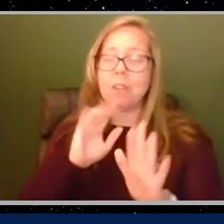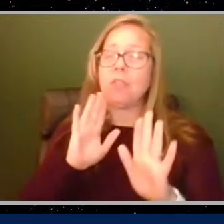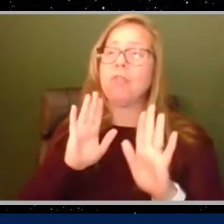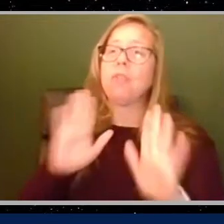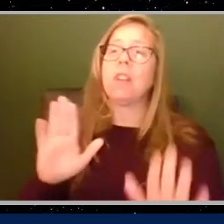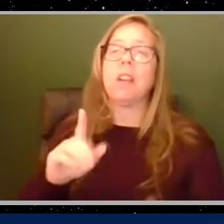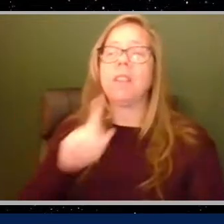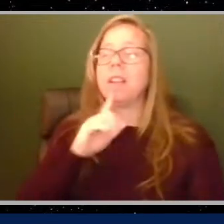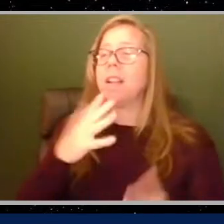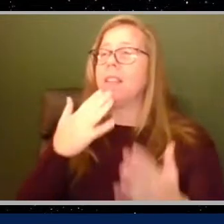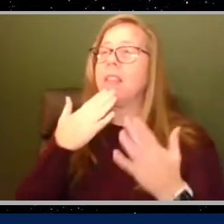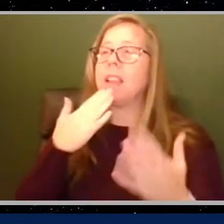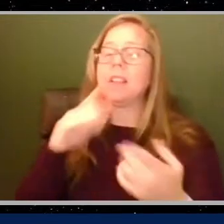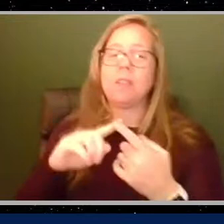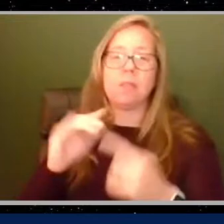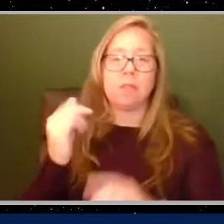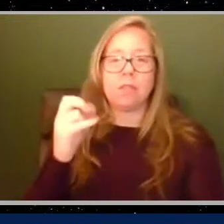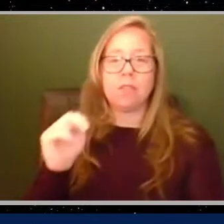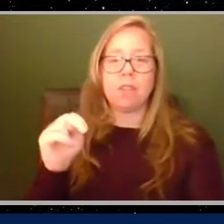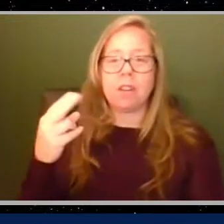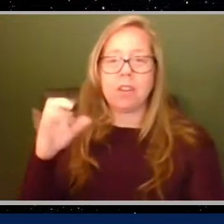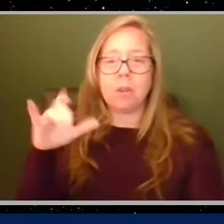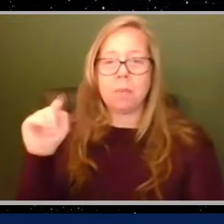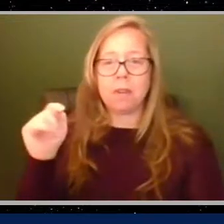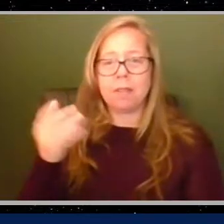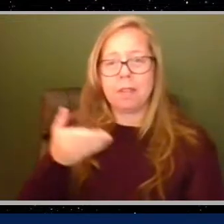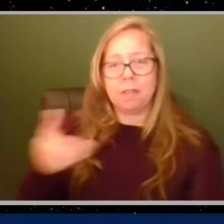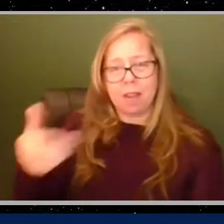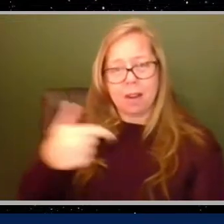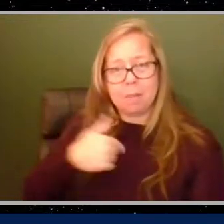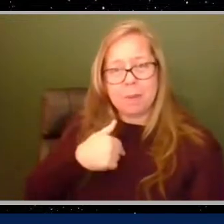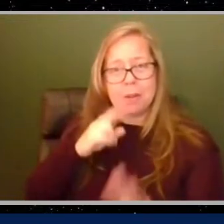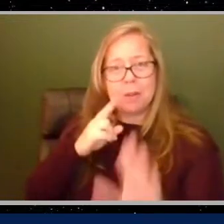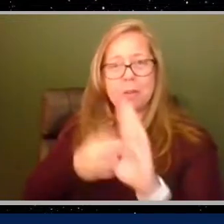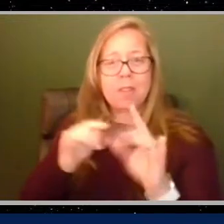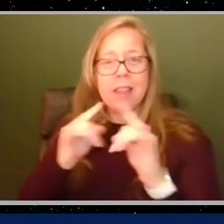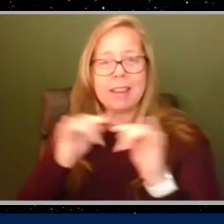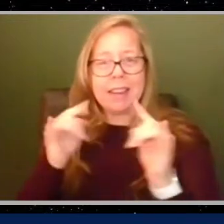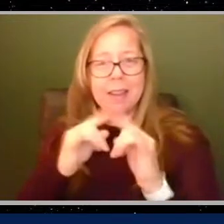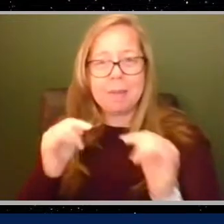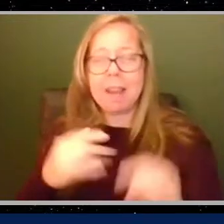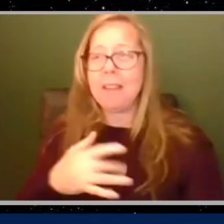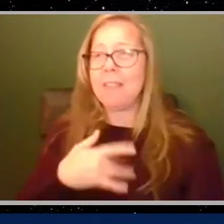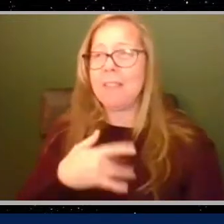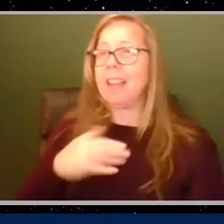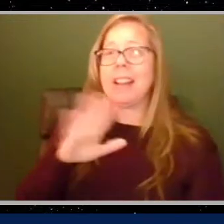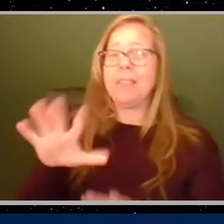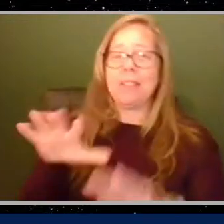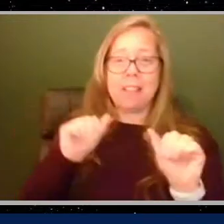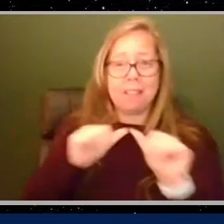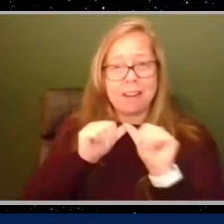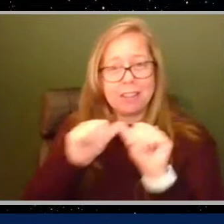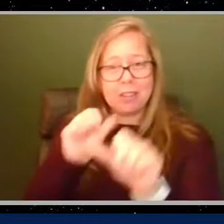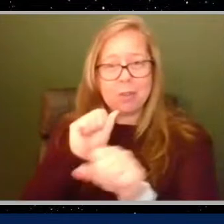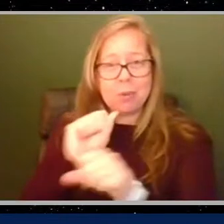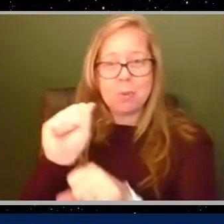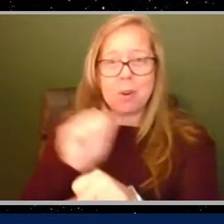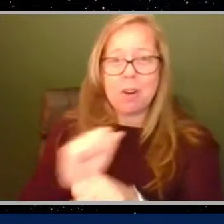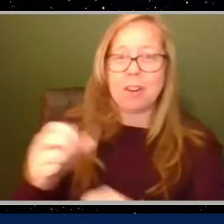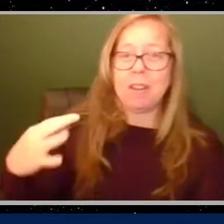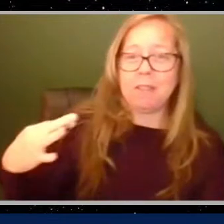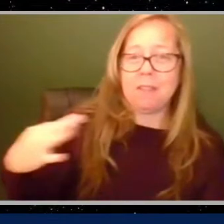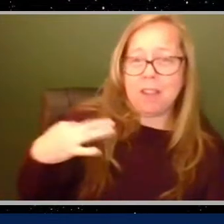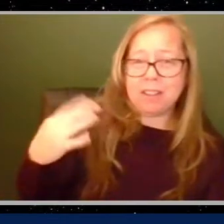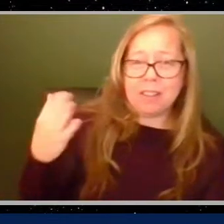John Huberts all these years later for allowing me to be there as a camper. And I joke that I became the camper that never left because I continued to work and volunteer there for 12 more